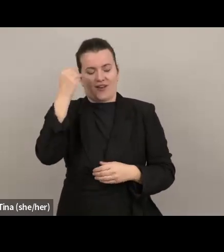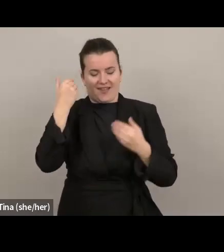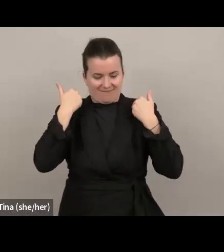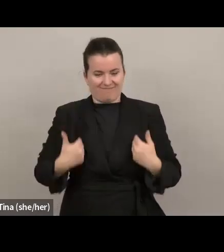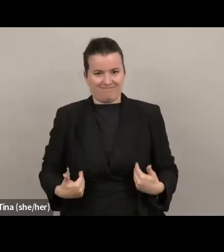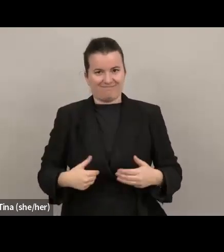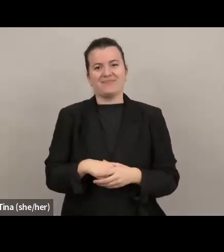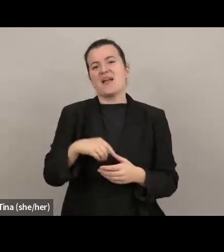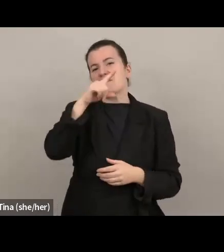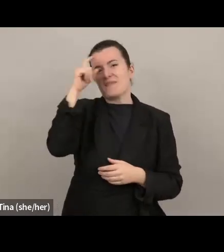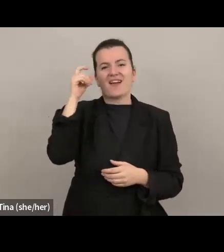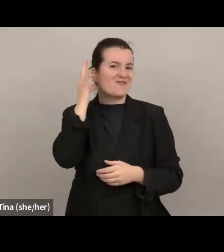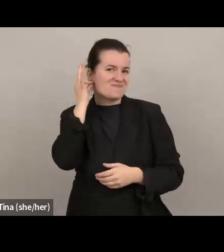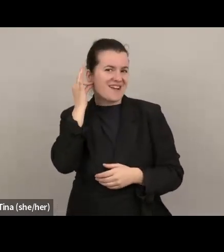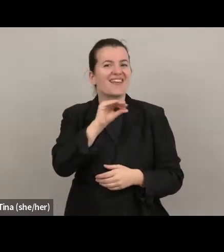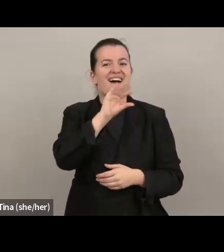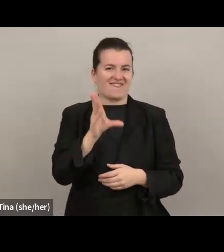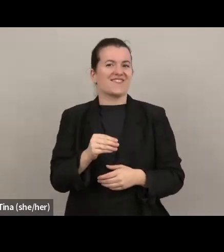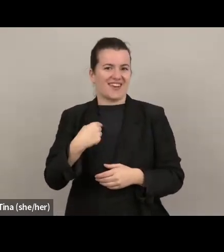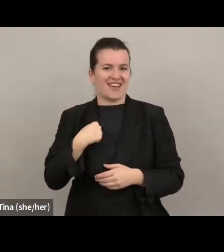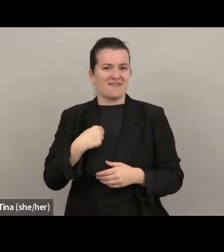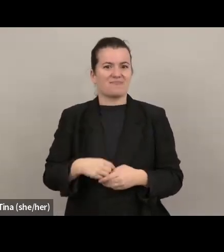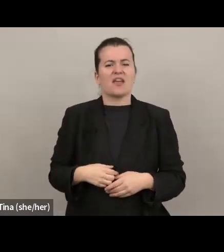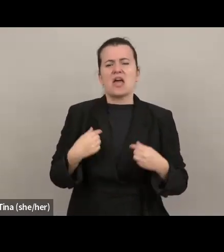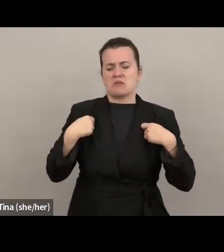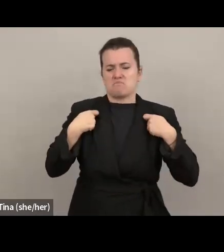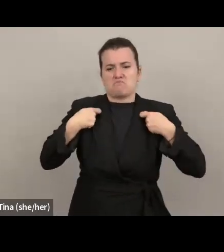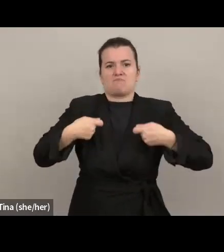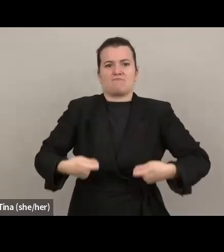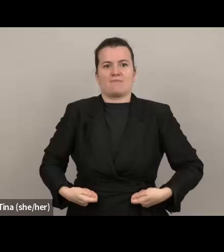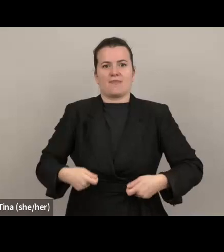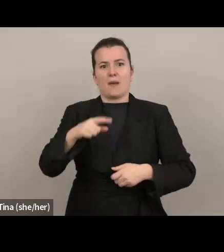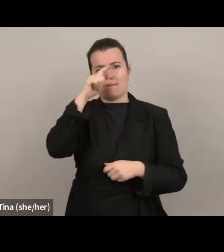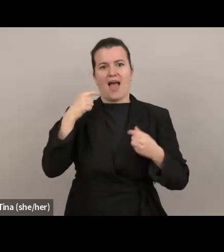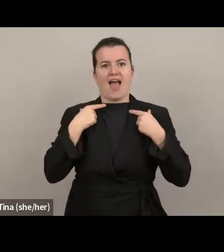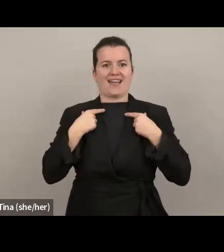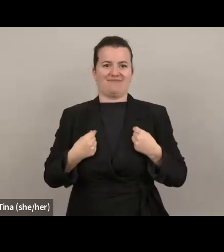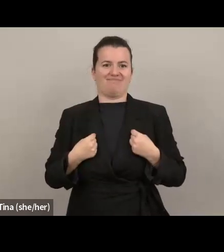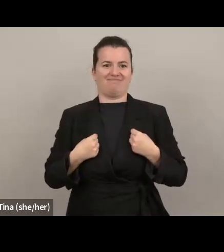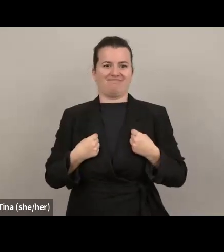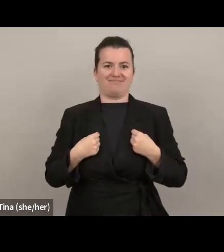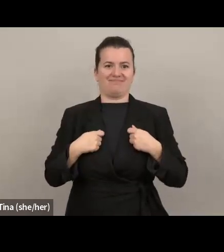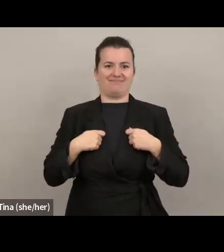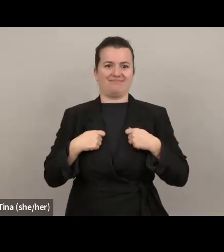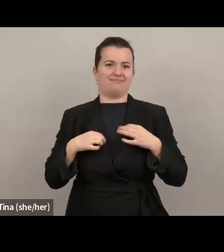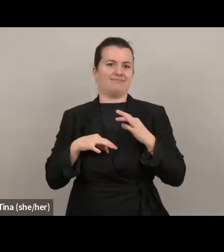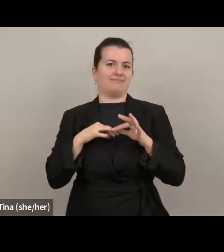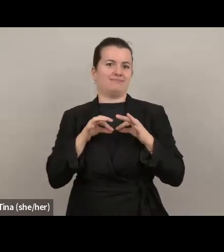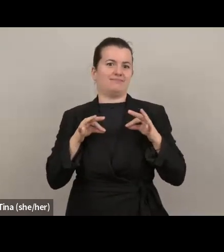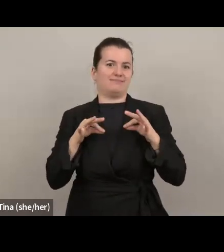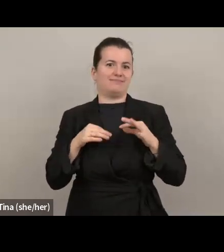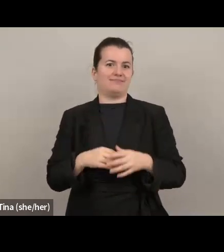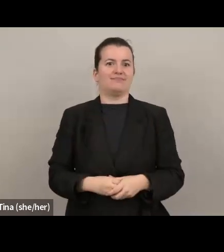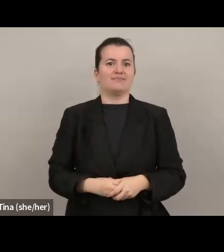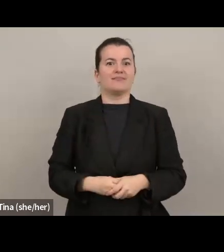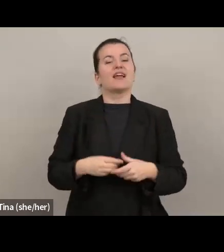African woman and I'm wearing black, sorry for that. I'm wearing black and I wear